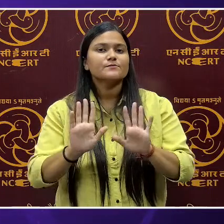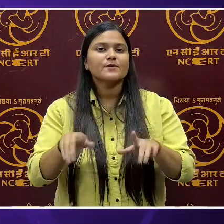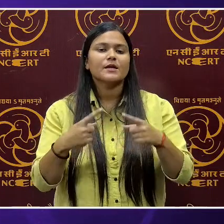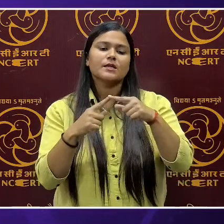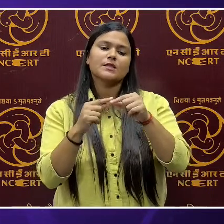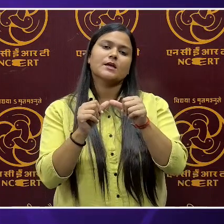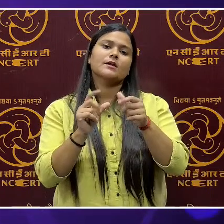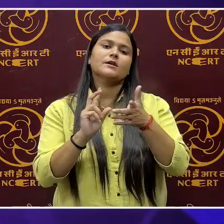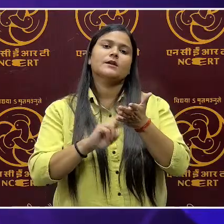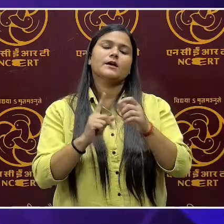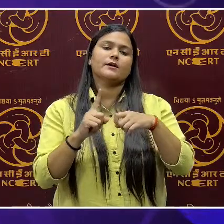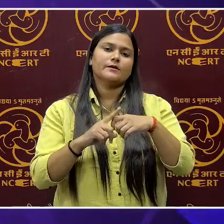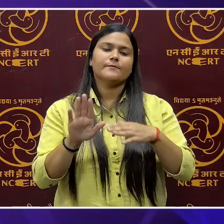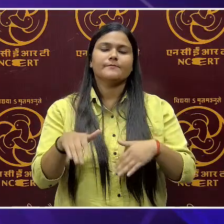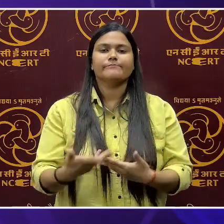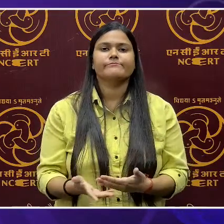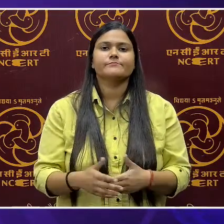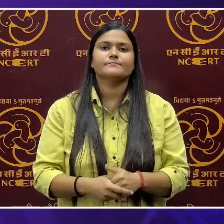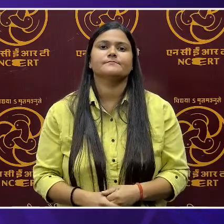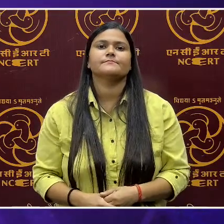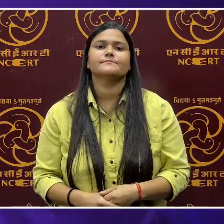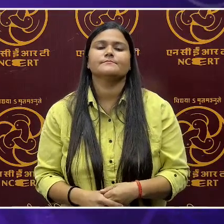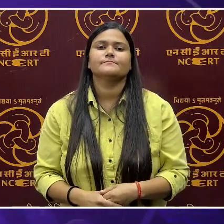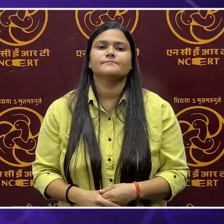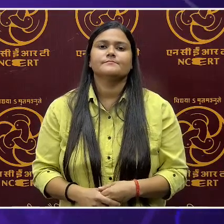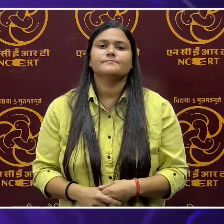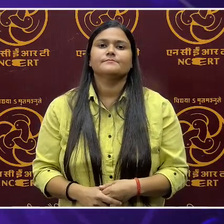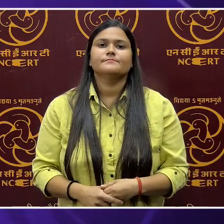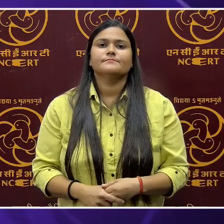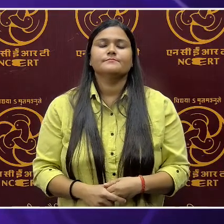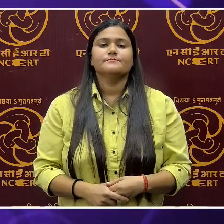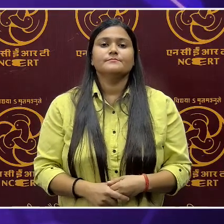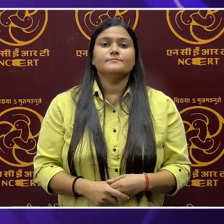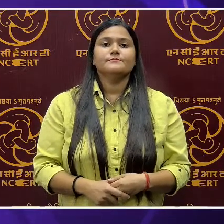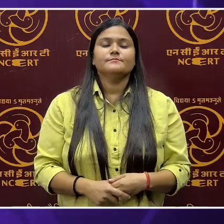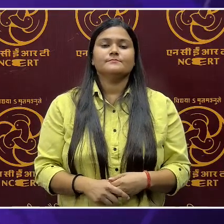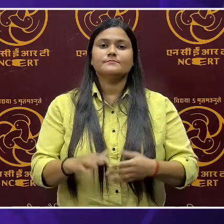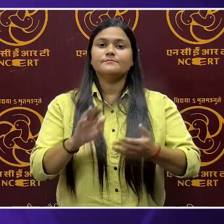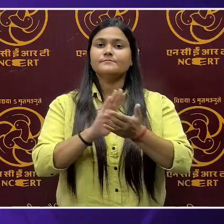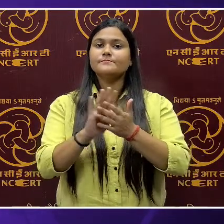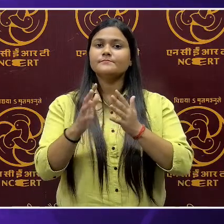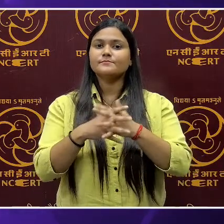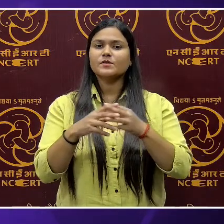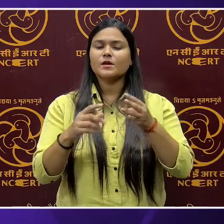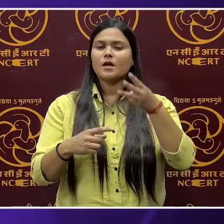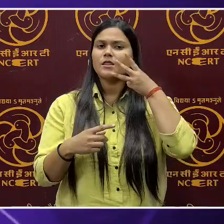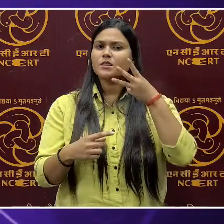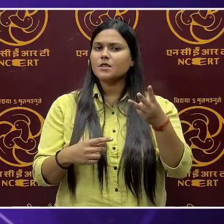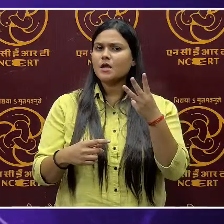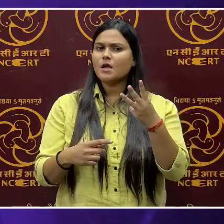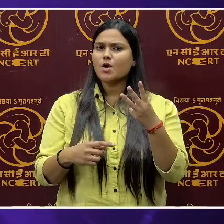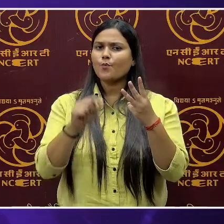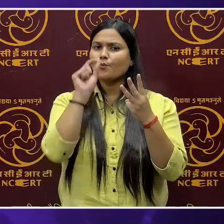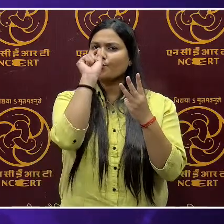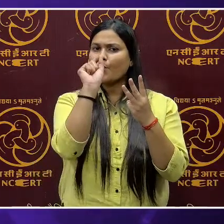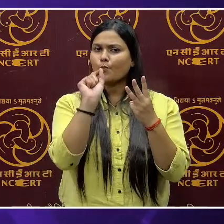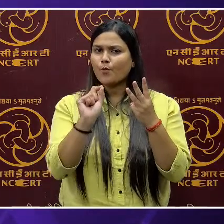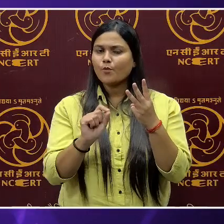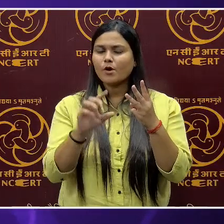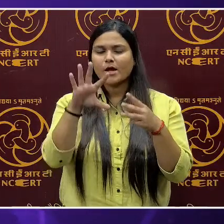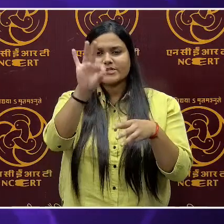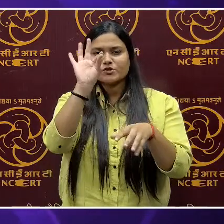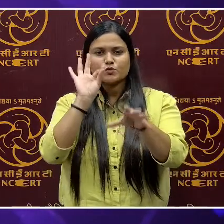the modified version of it? For modified homework, I have given 3 options. The students can